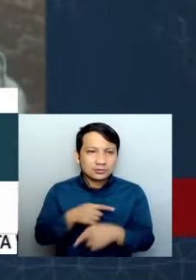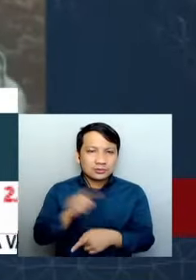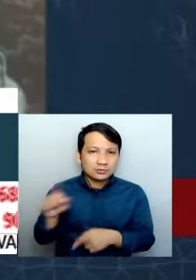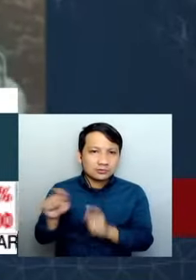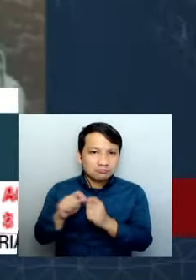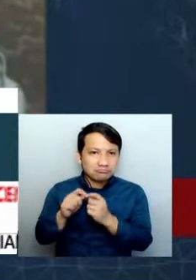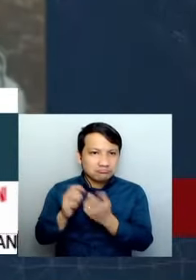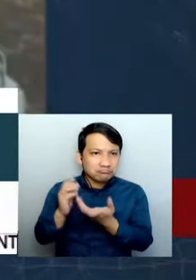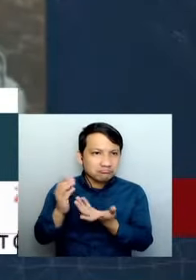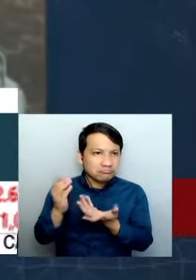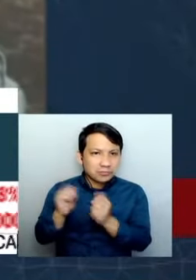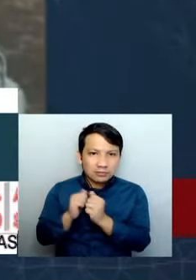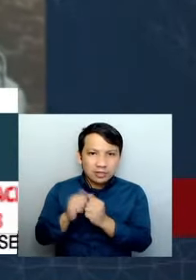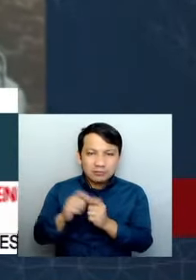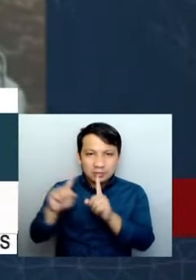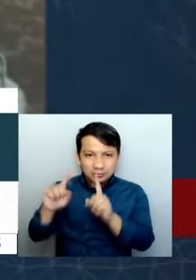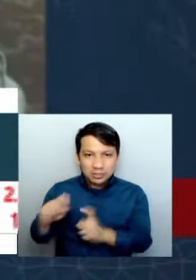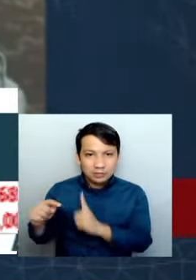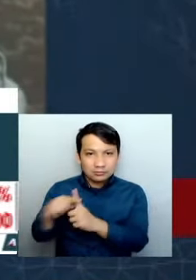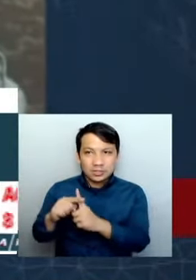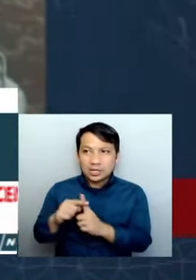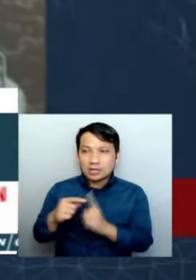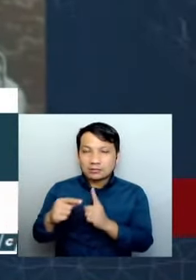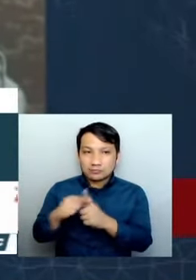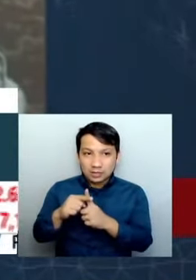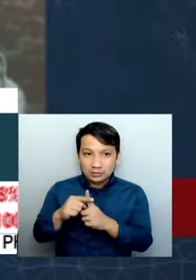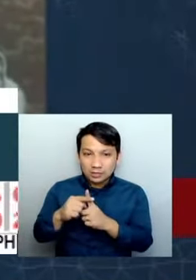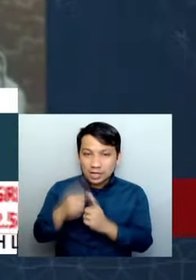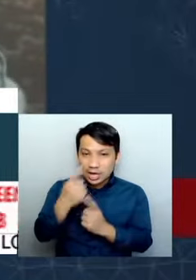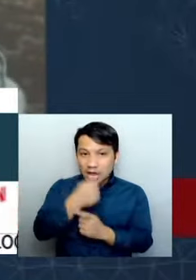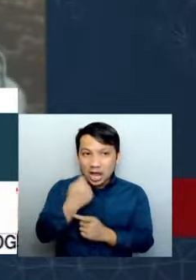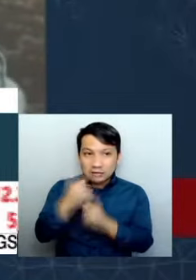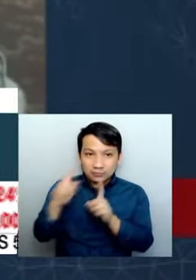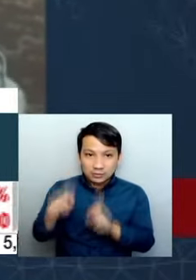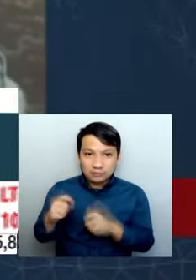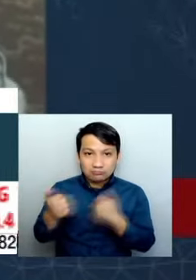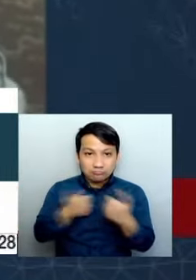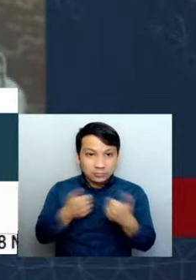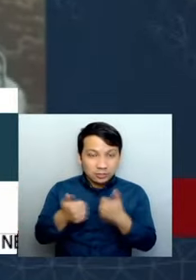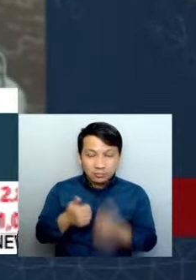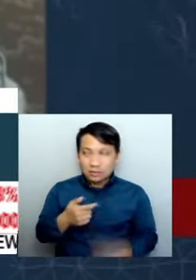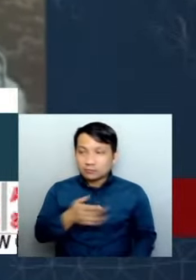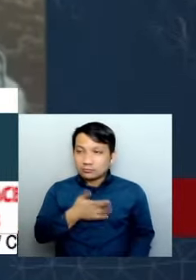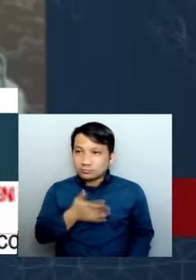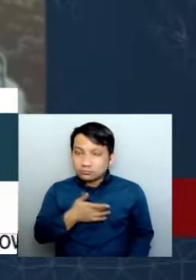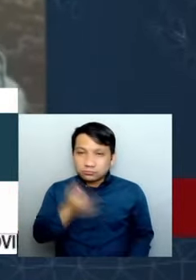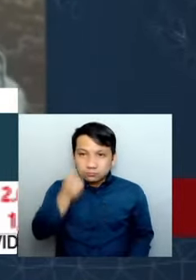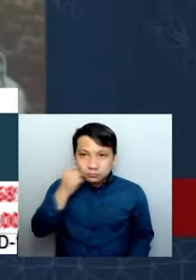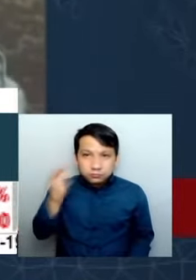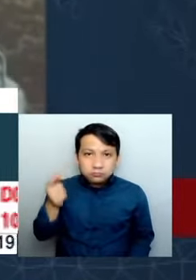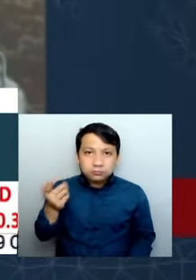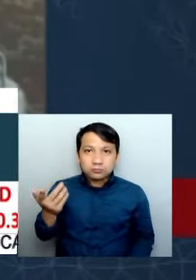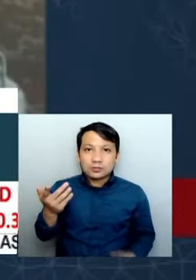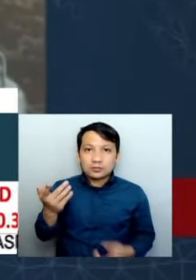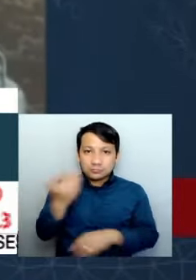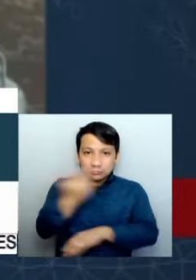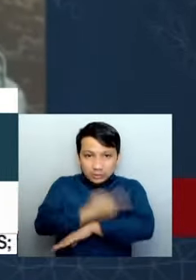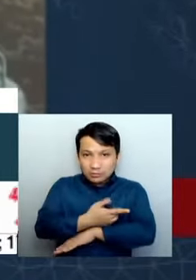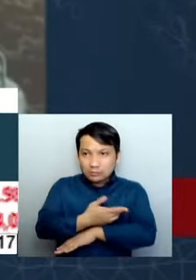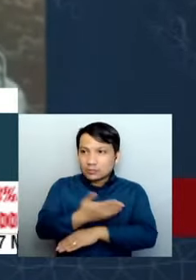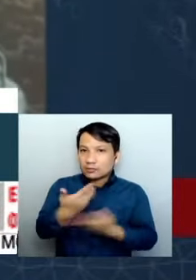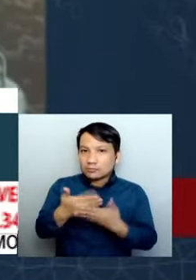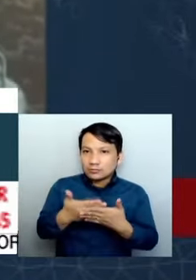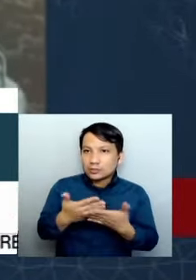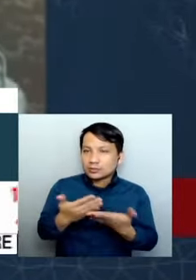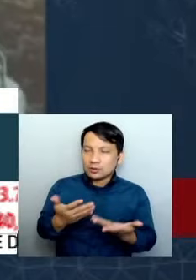that I tested positive and we are actually out of competition. So I found out the day of the competition and I was